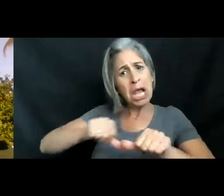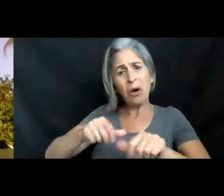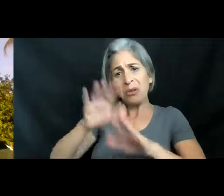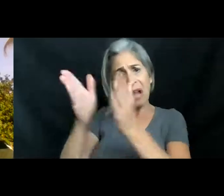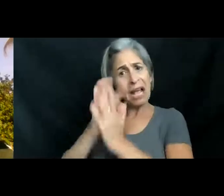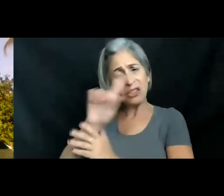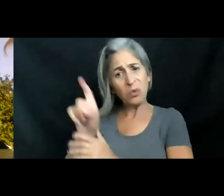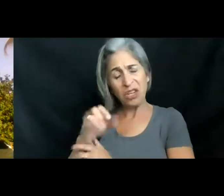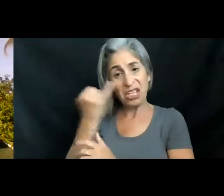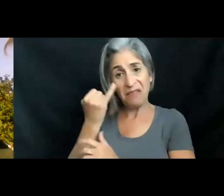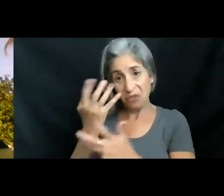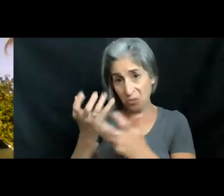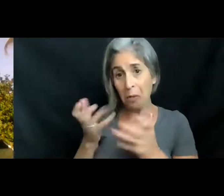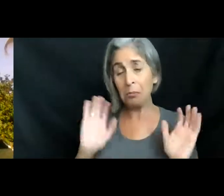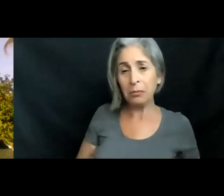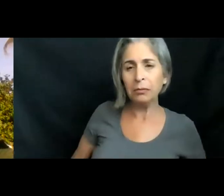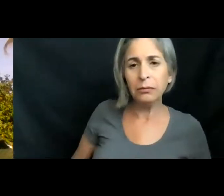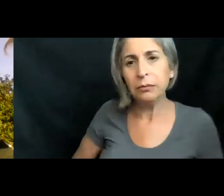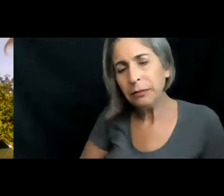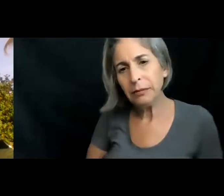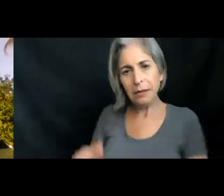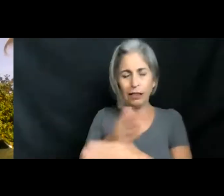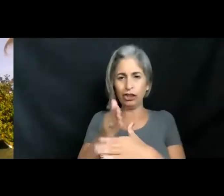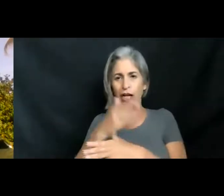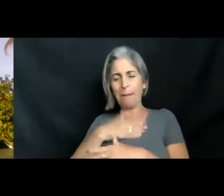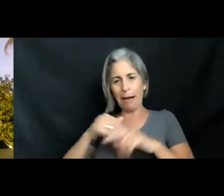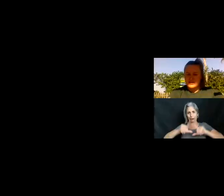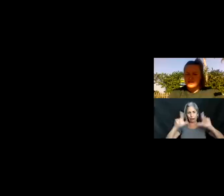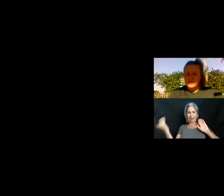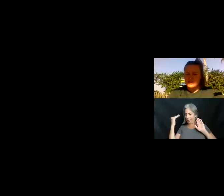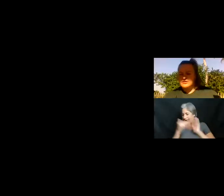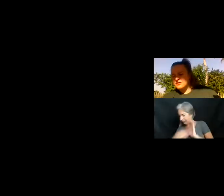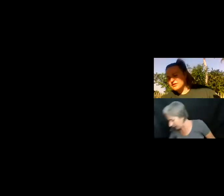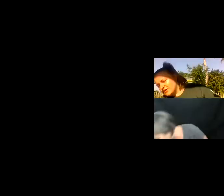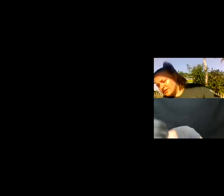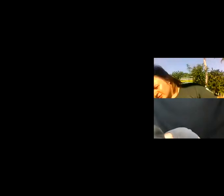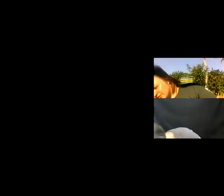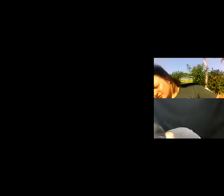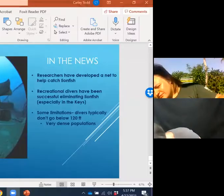I'm going to go ahead. think if I share my screen one more time, and then I plug in my camera.